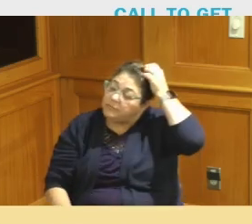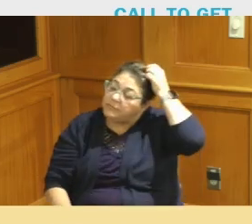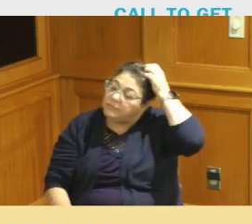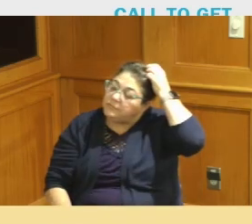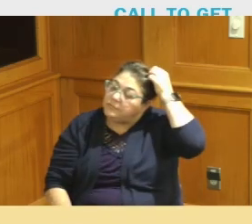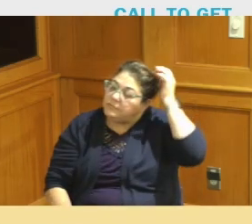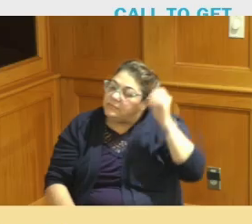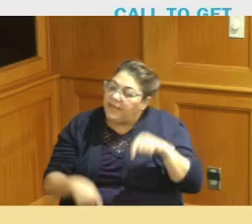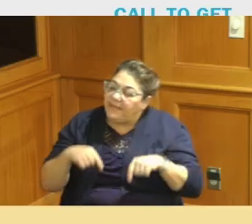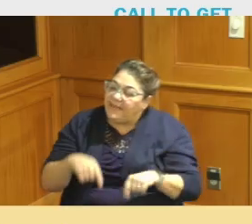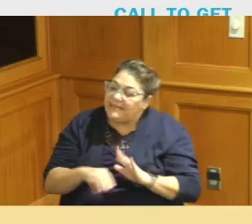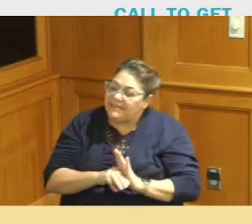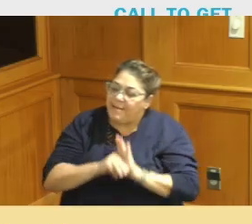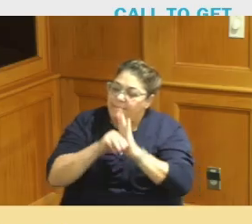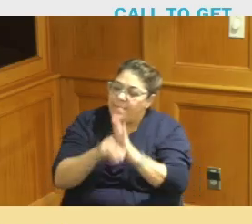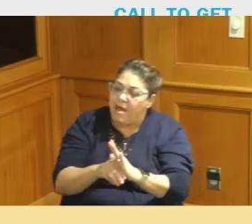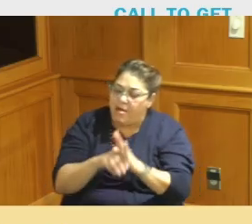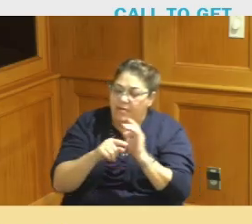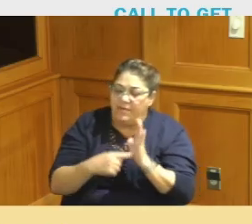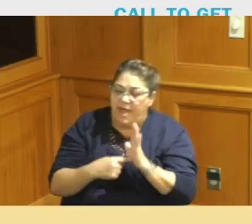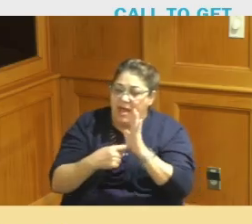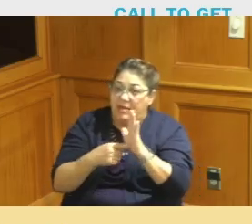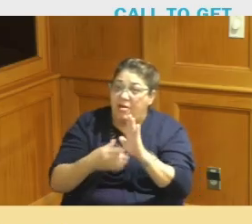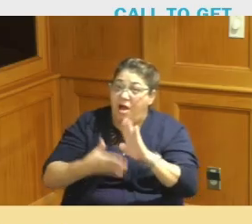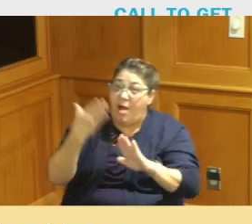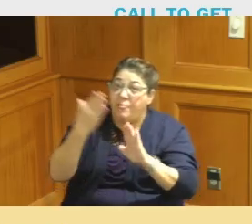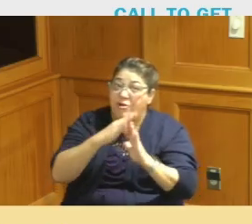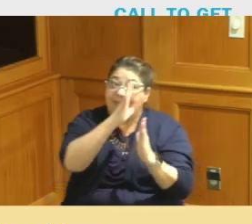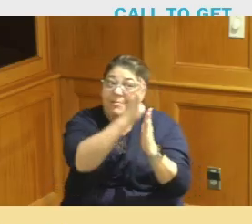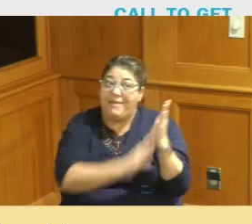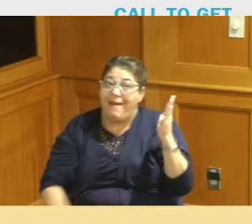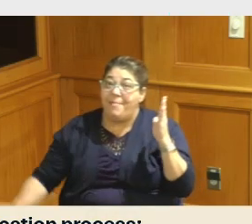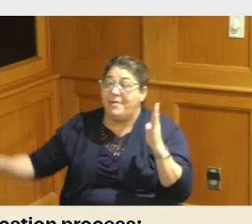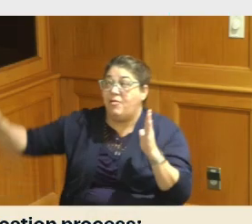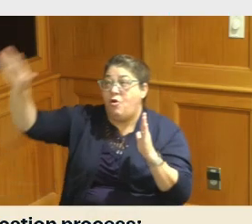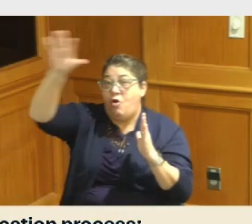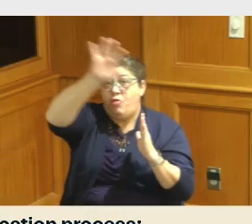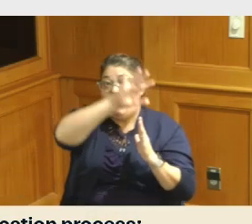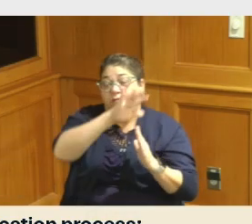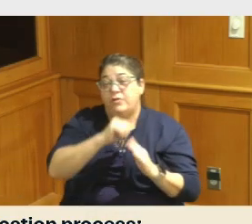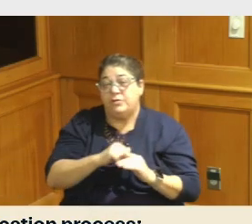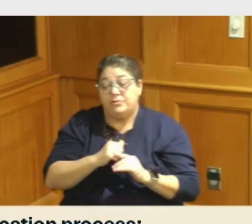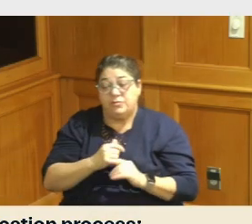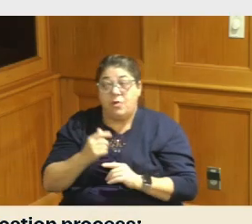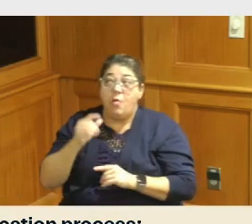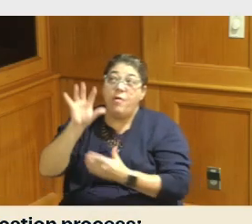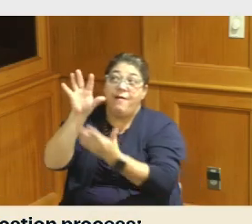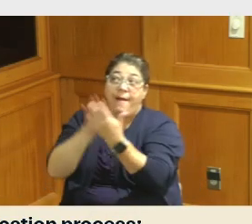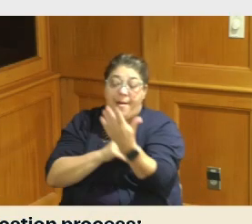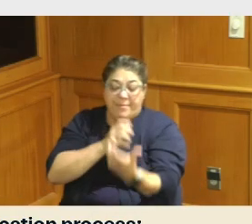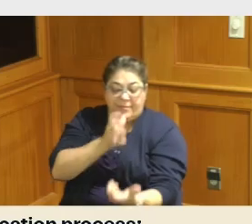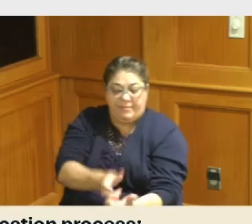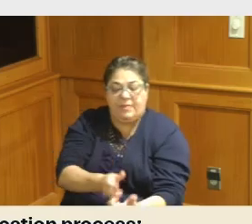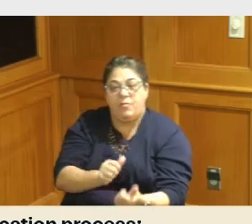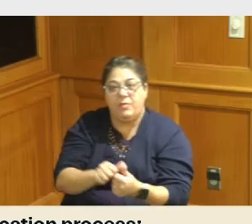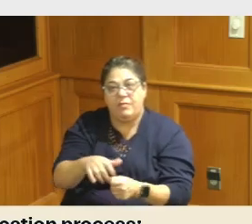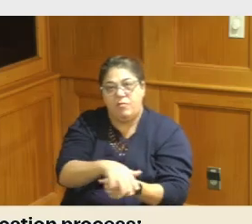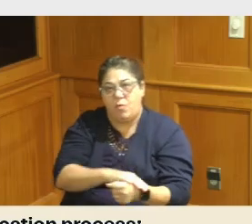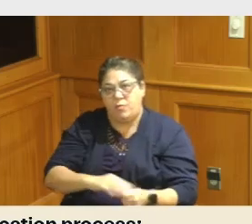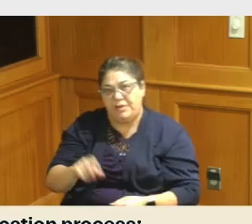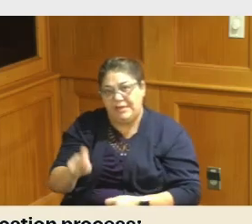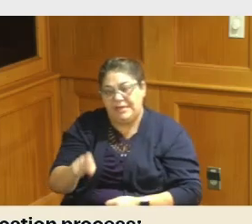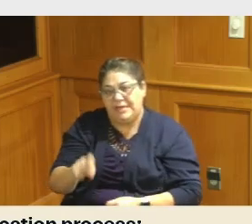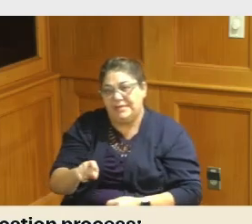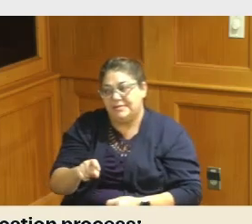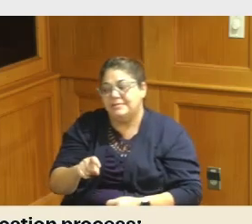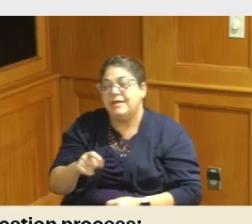loan program is a model that LISC operates around the country. So we are replicating and customizing this to our local market needs, but that we do have